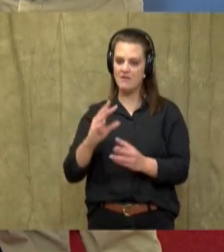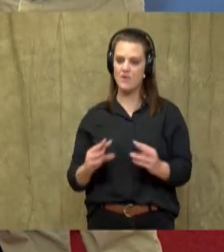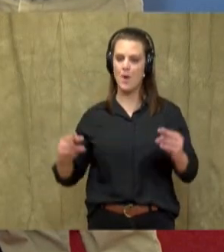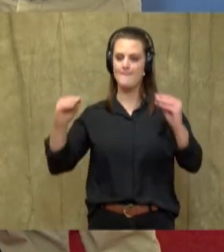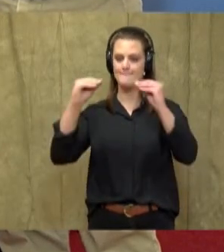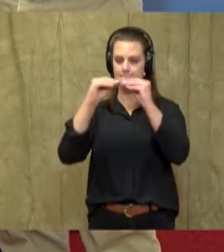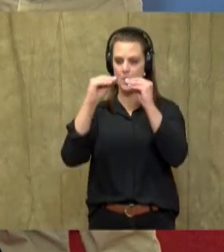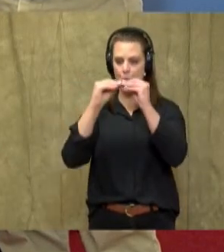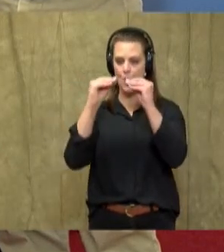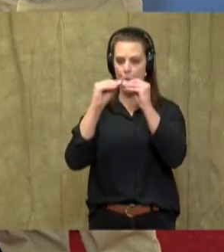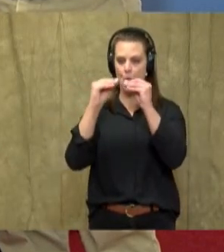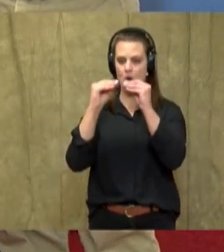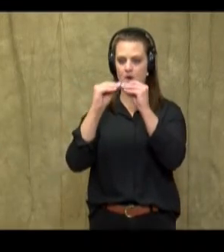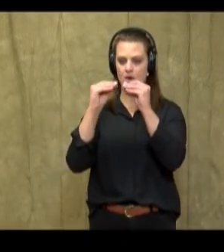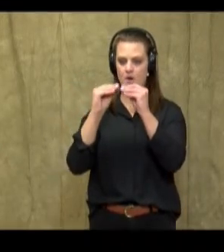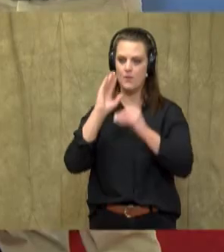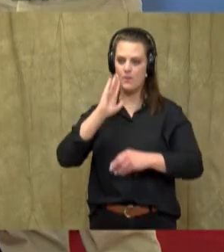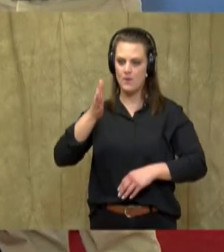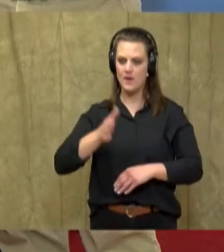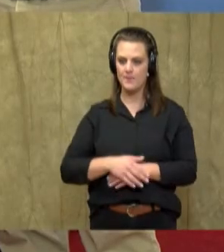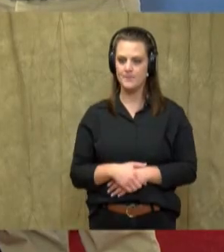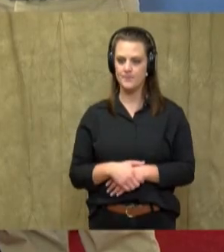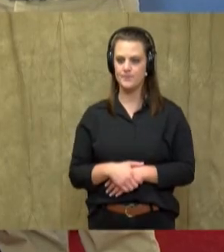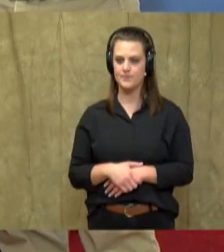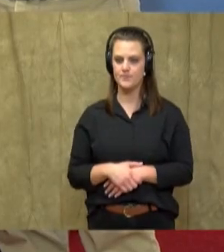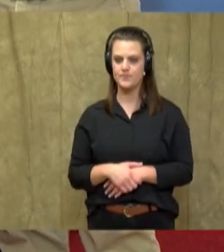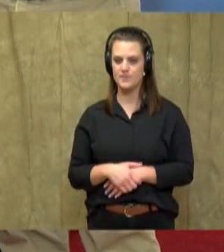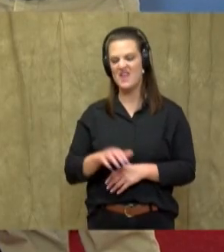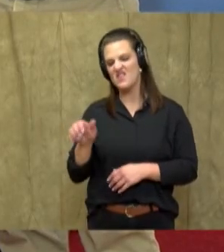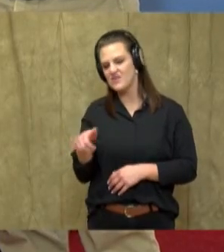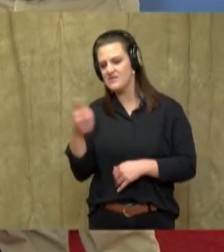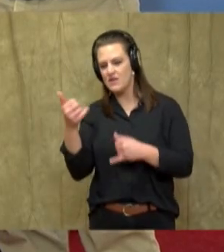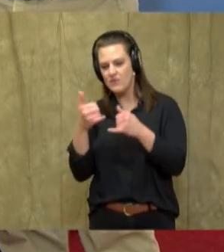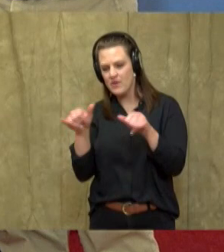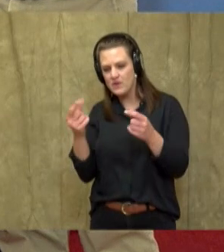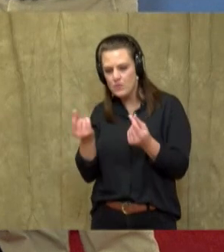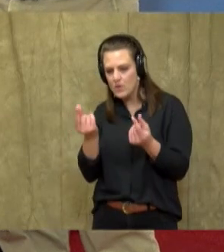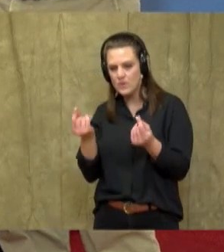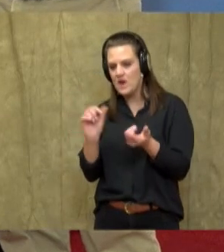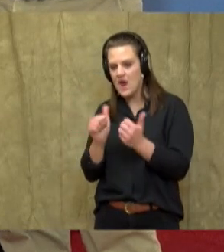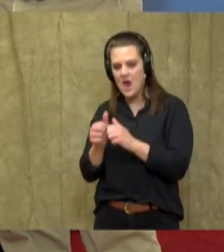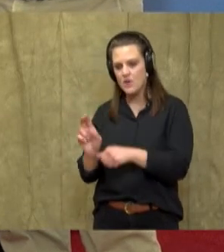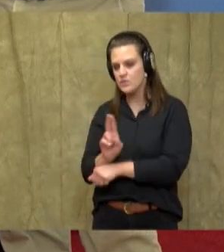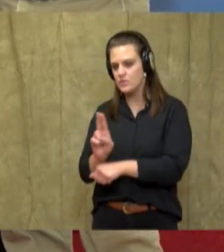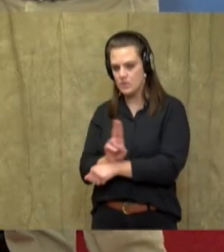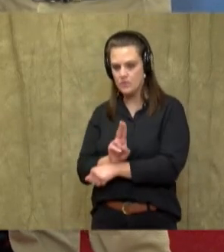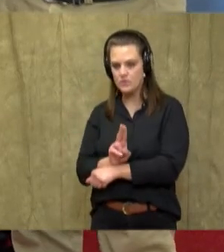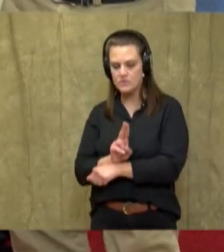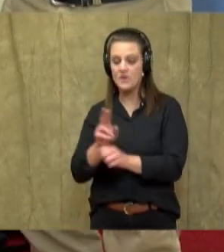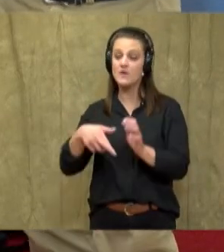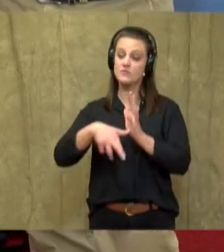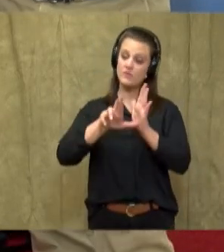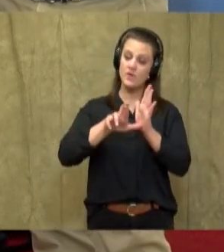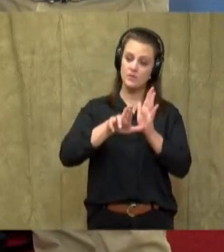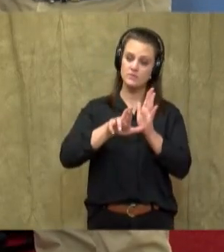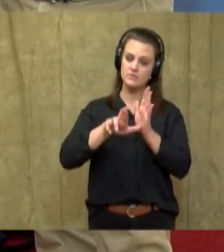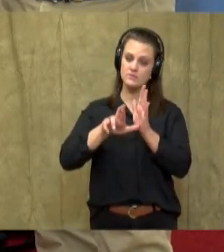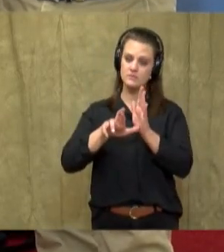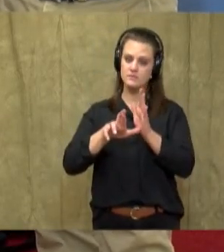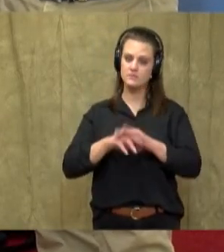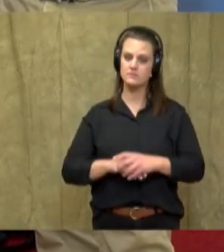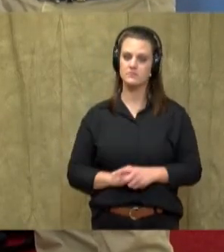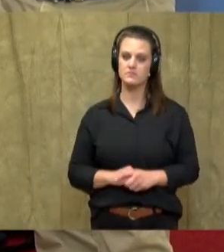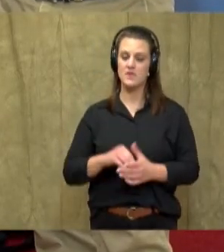to do with those other lines and other spaces that you can see? So let's review what we covered in music